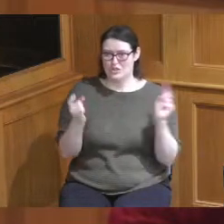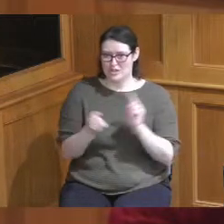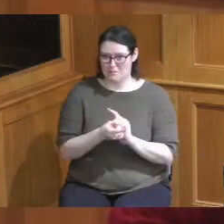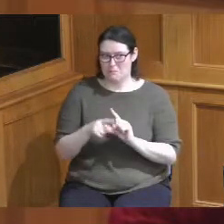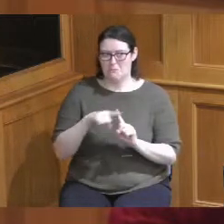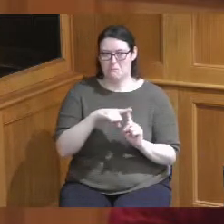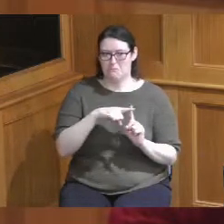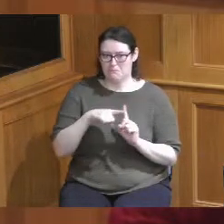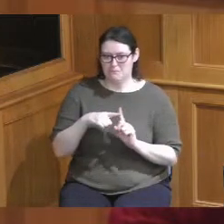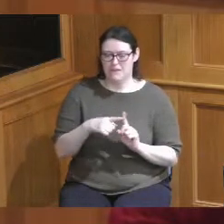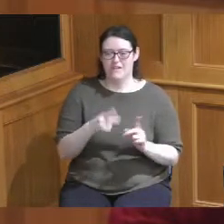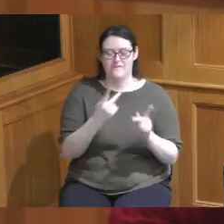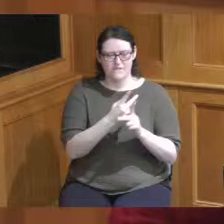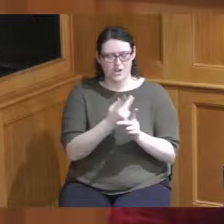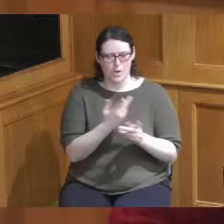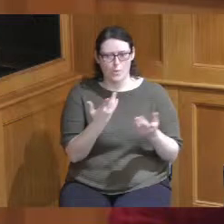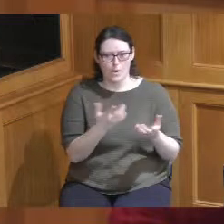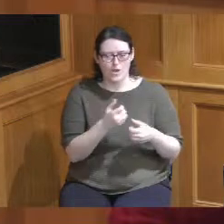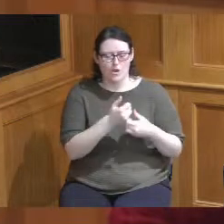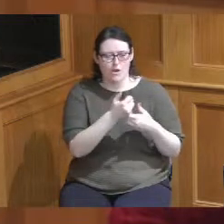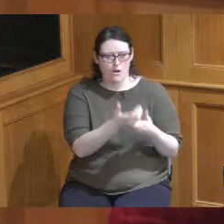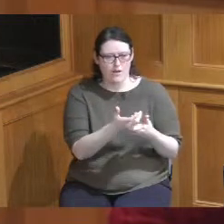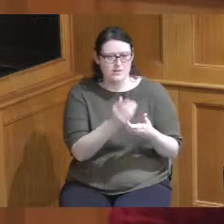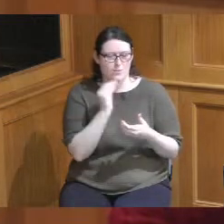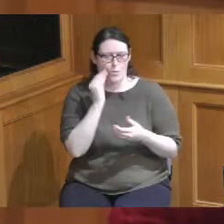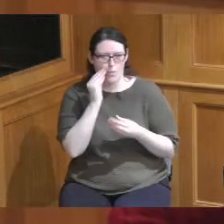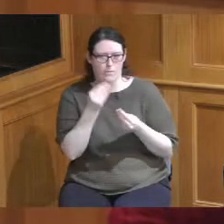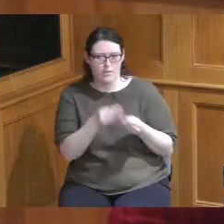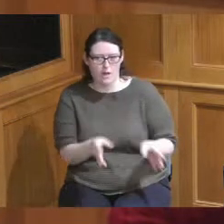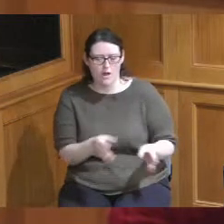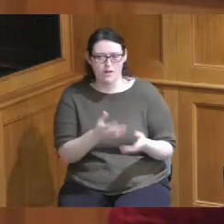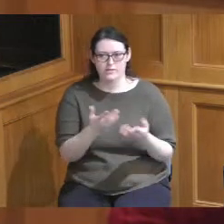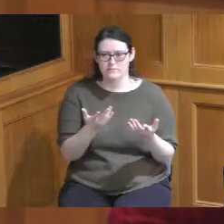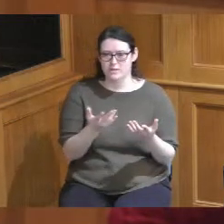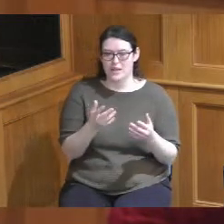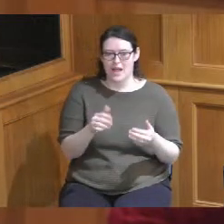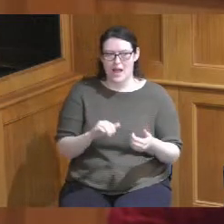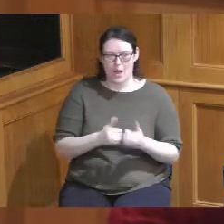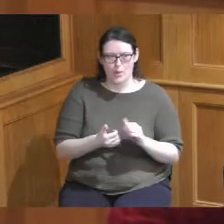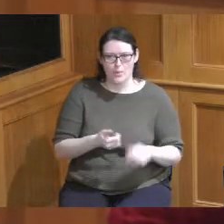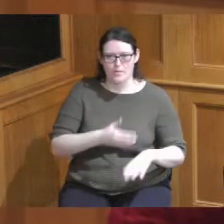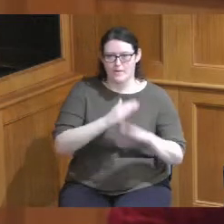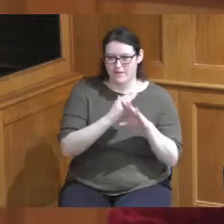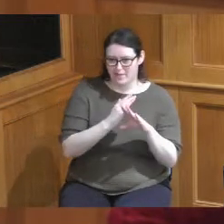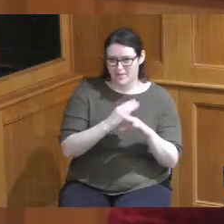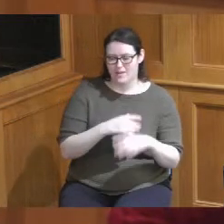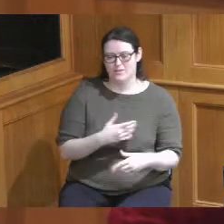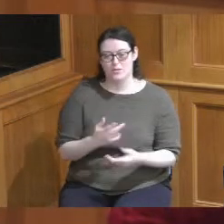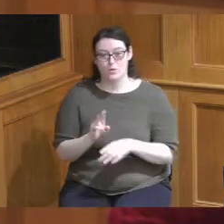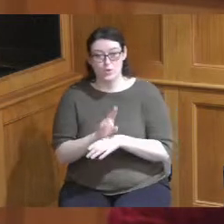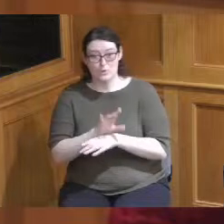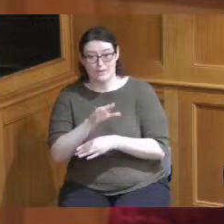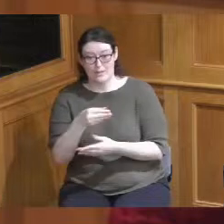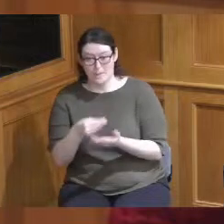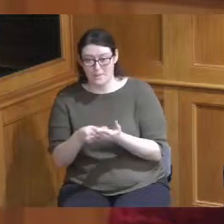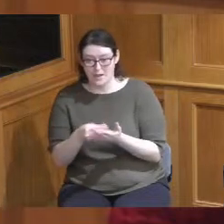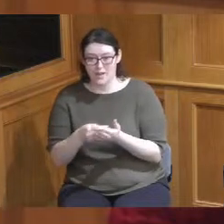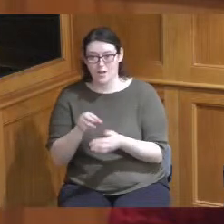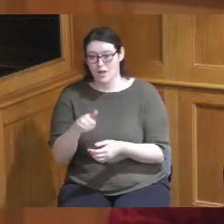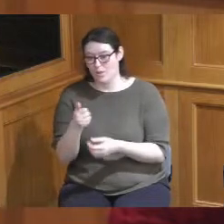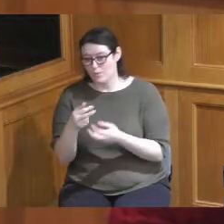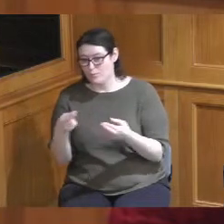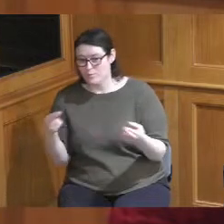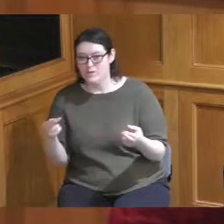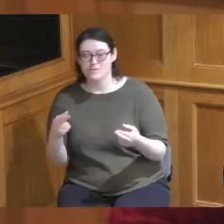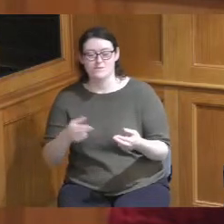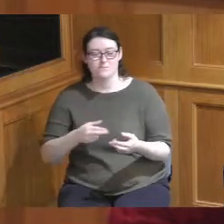housing instability and analyzing trends, they can ensure that our resources are used efficiently and targeted where they'll have the greatest impact